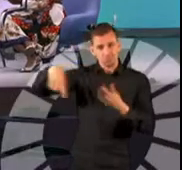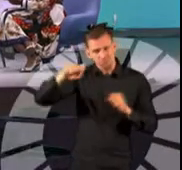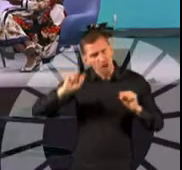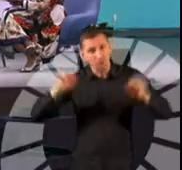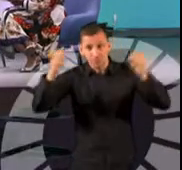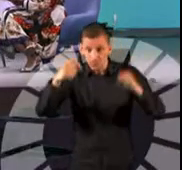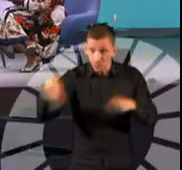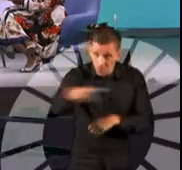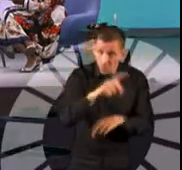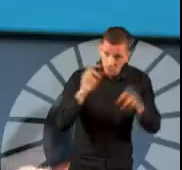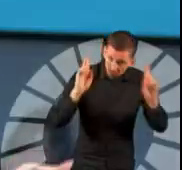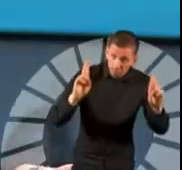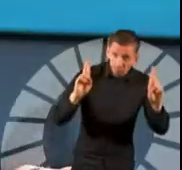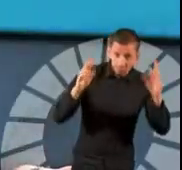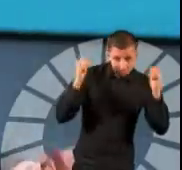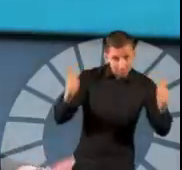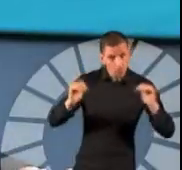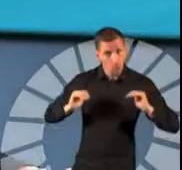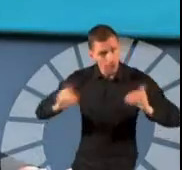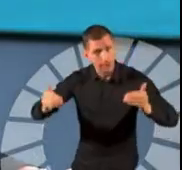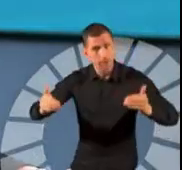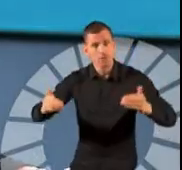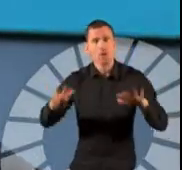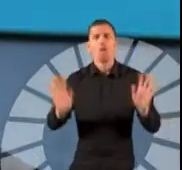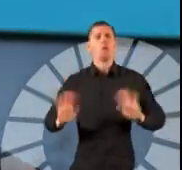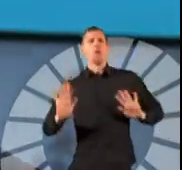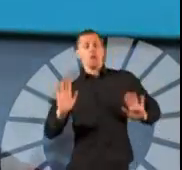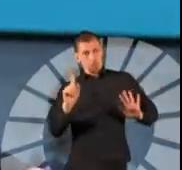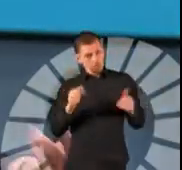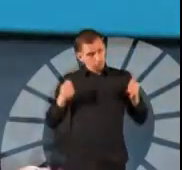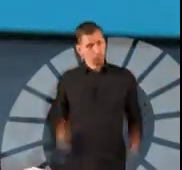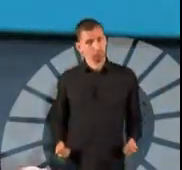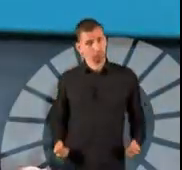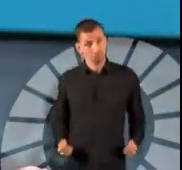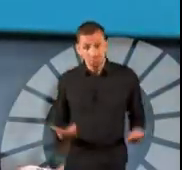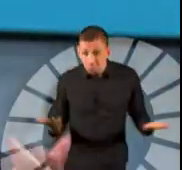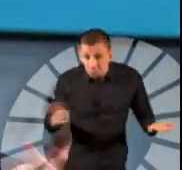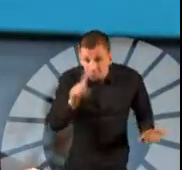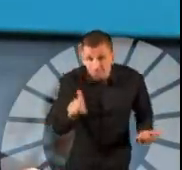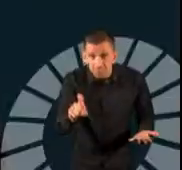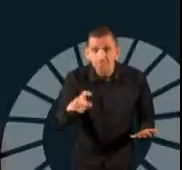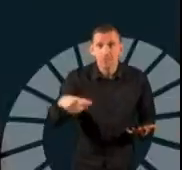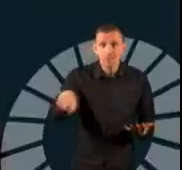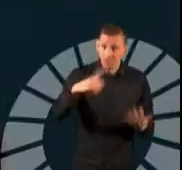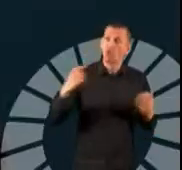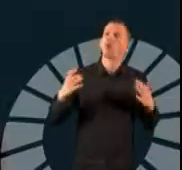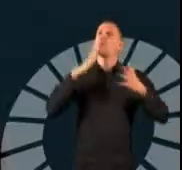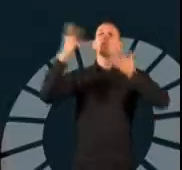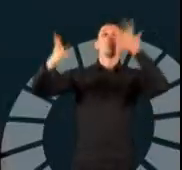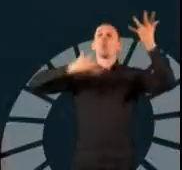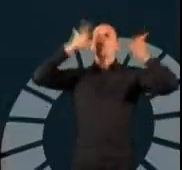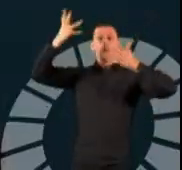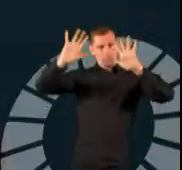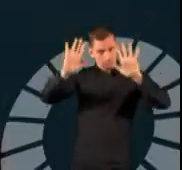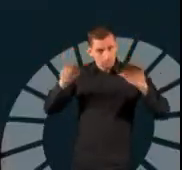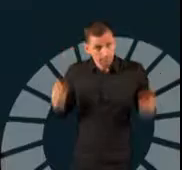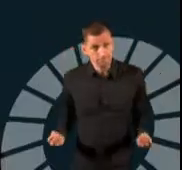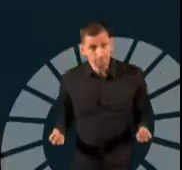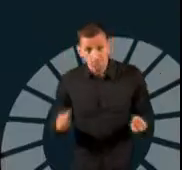not promises. And generation equality cannot afford to move forward without Africa and without young people. Thank